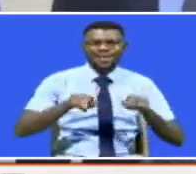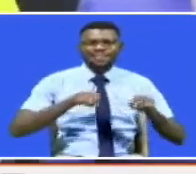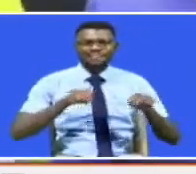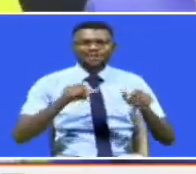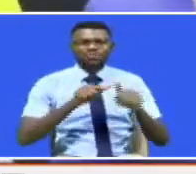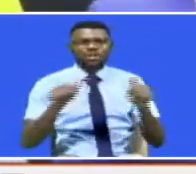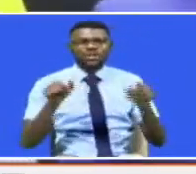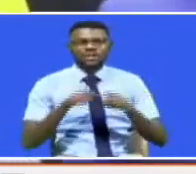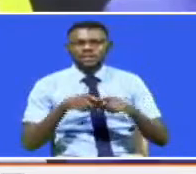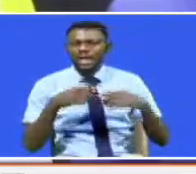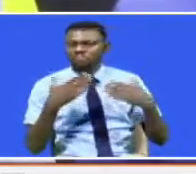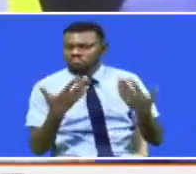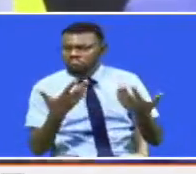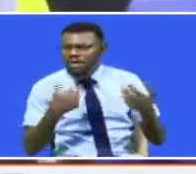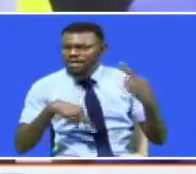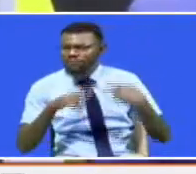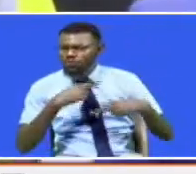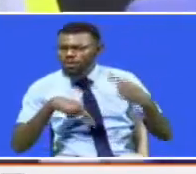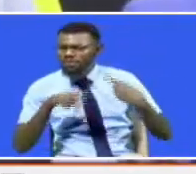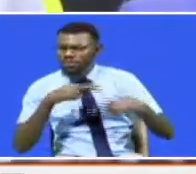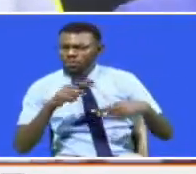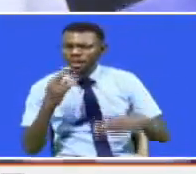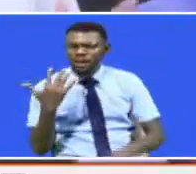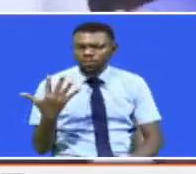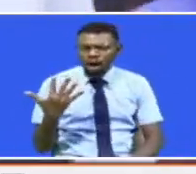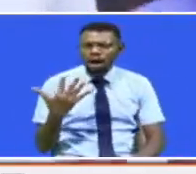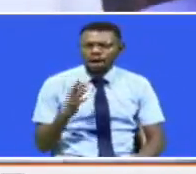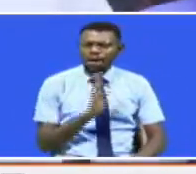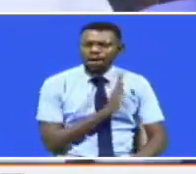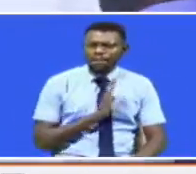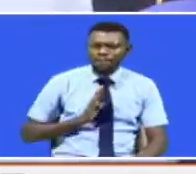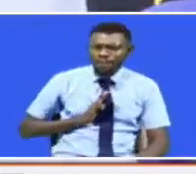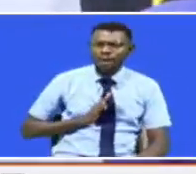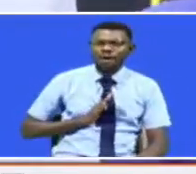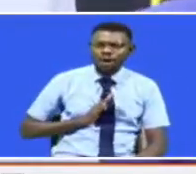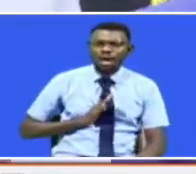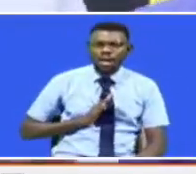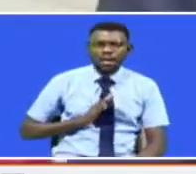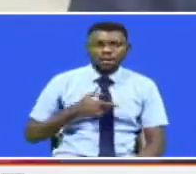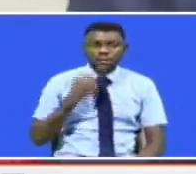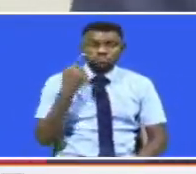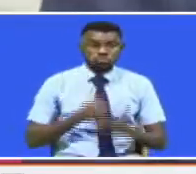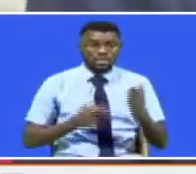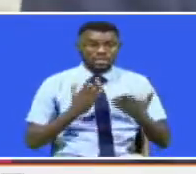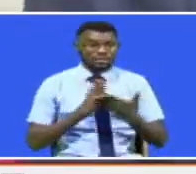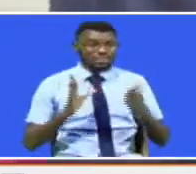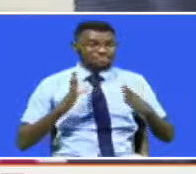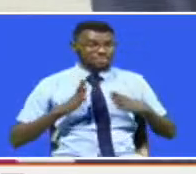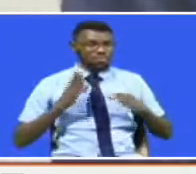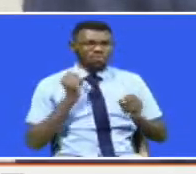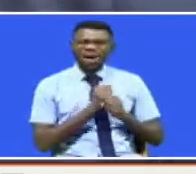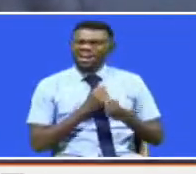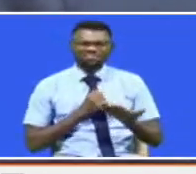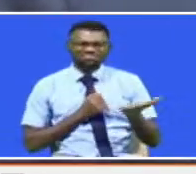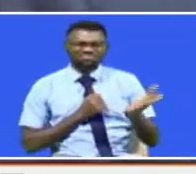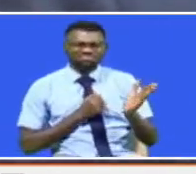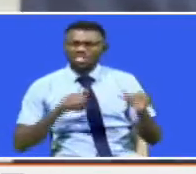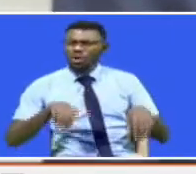review and verification of documents, the board established that some of those workers were not